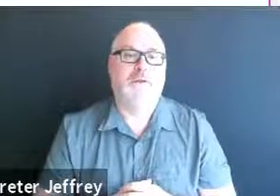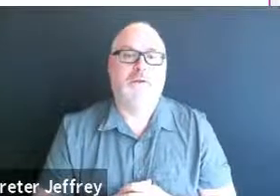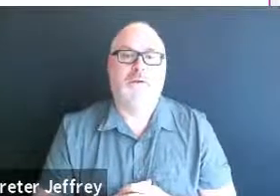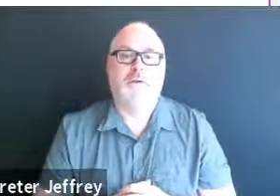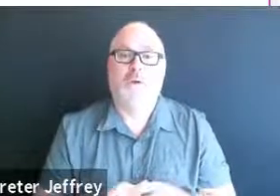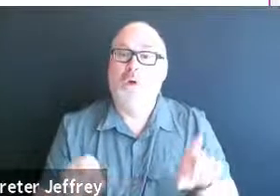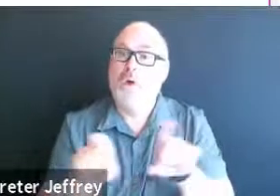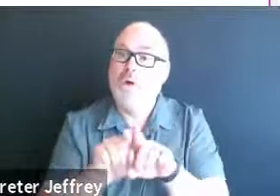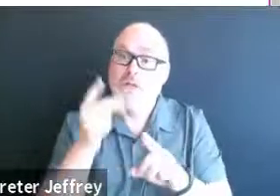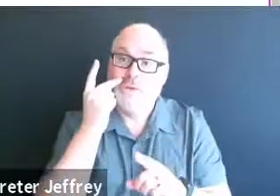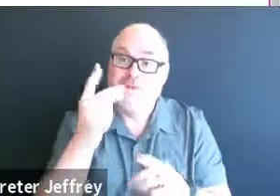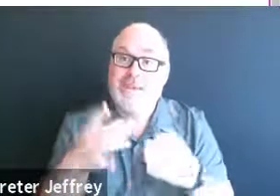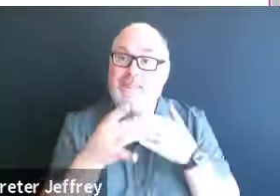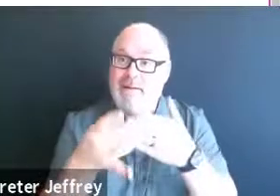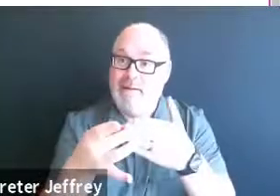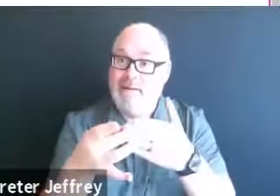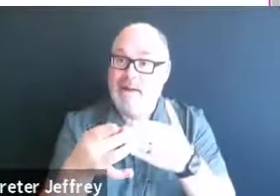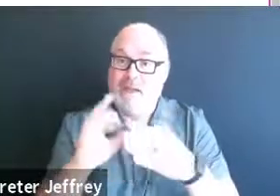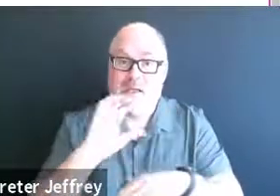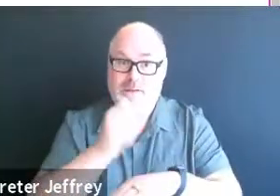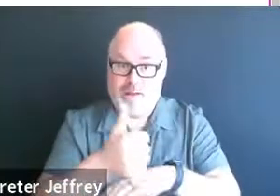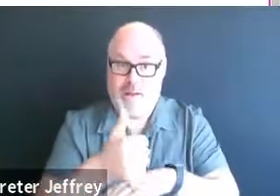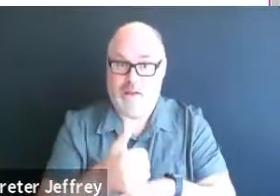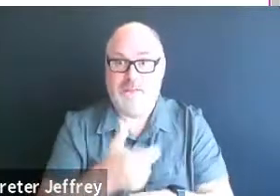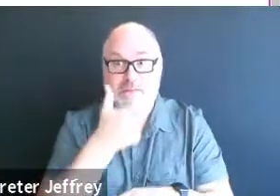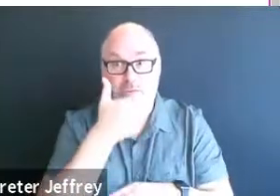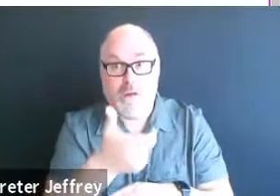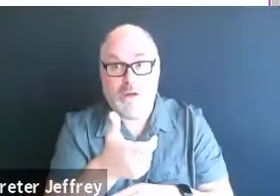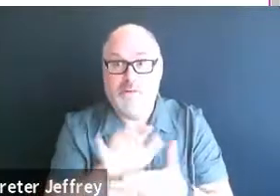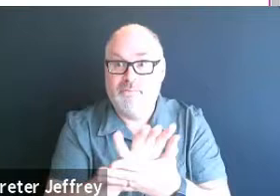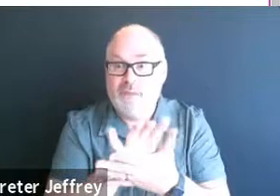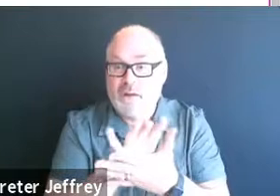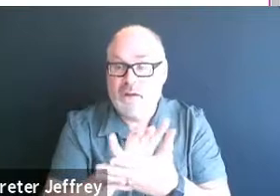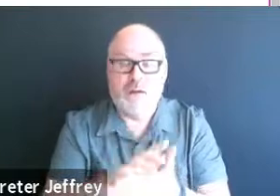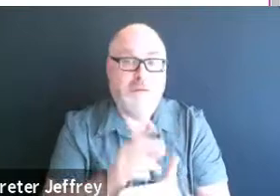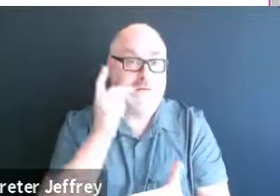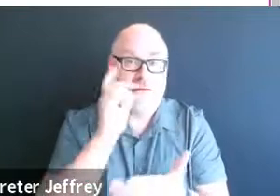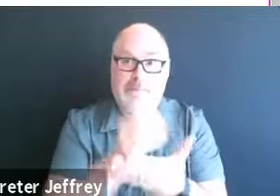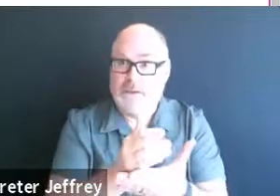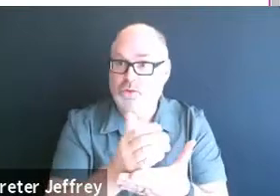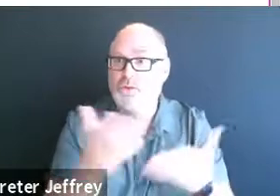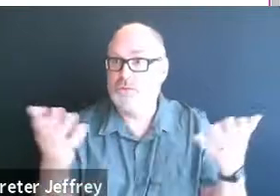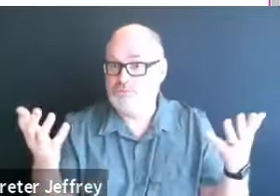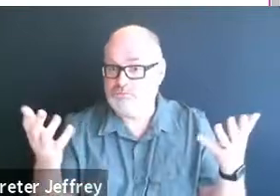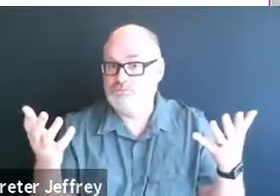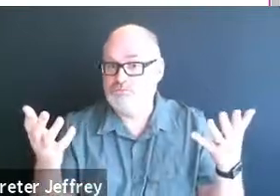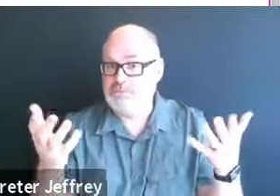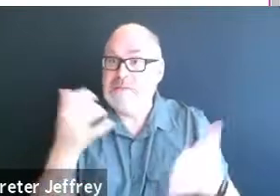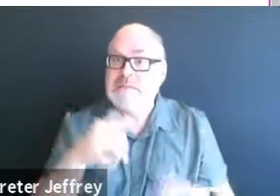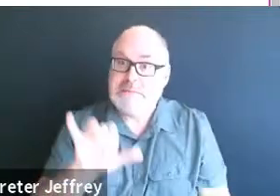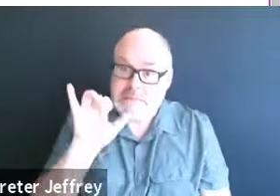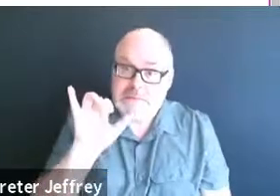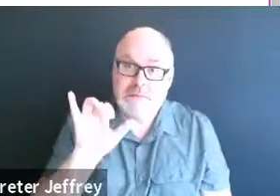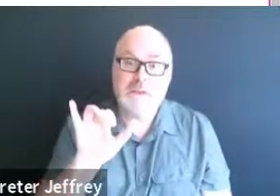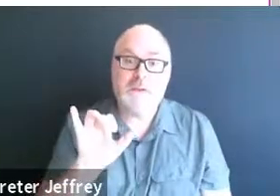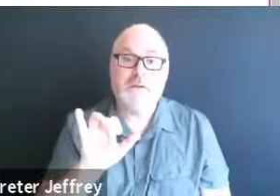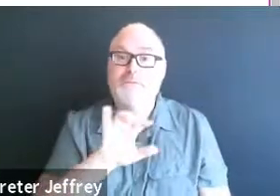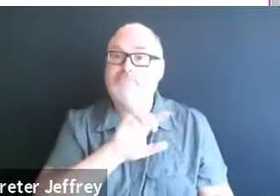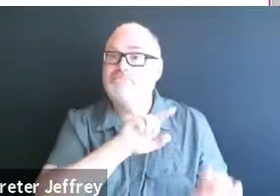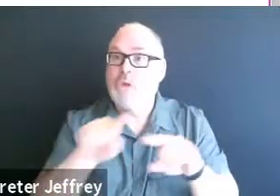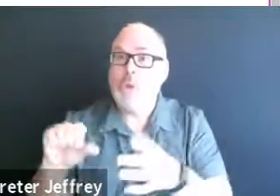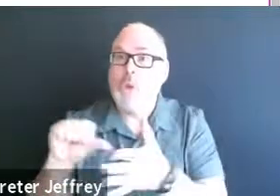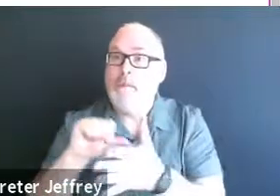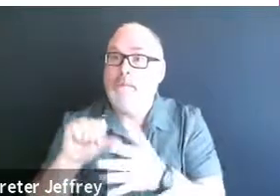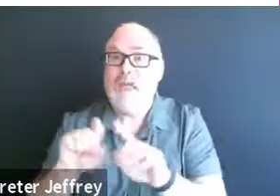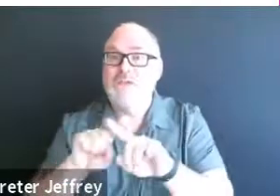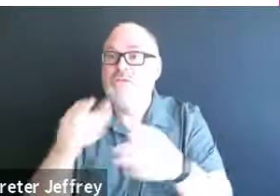Can they see a guide that I set up? They can see an image, they can see a video. Are they still able to go to a page in a different